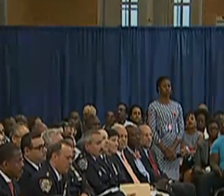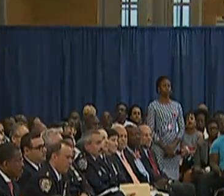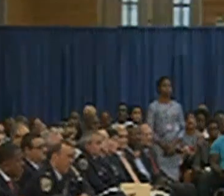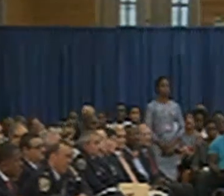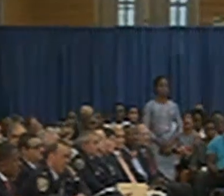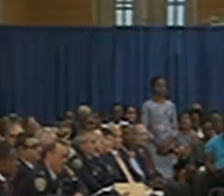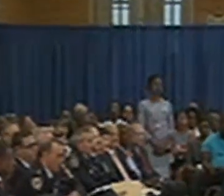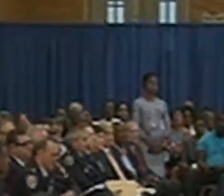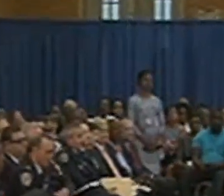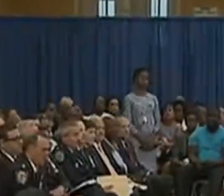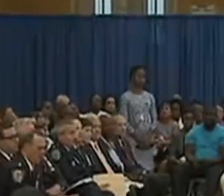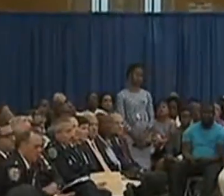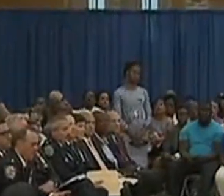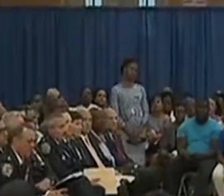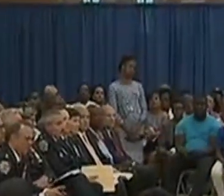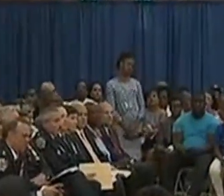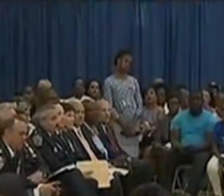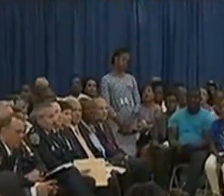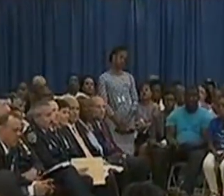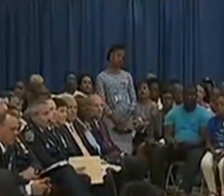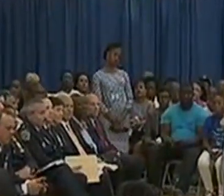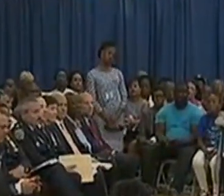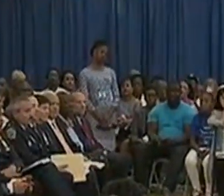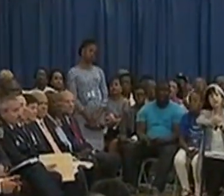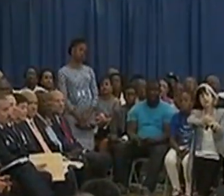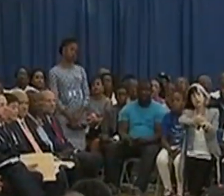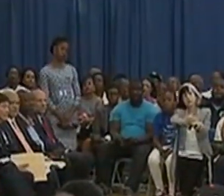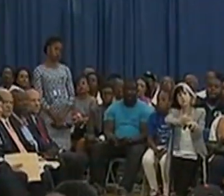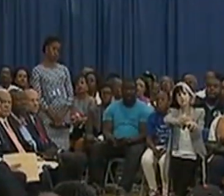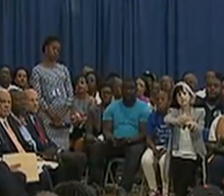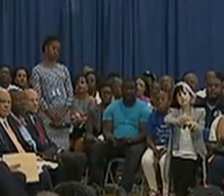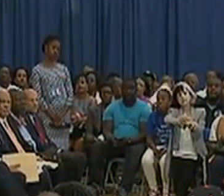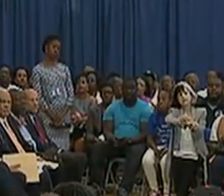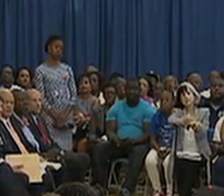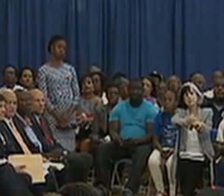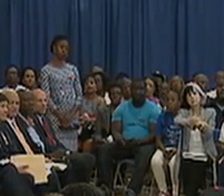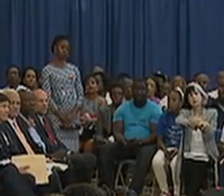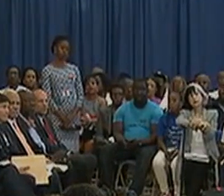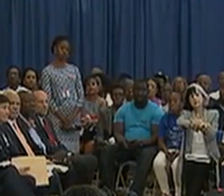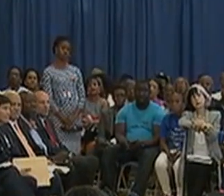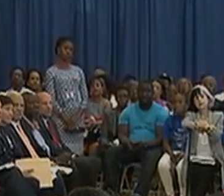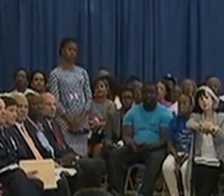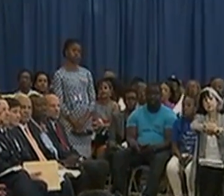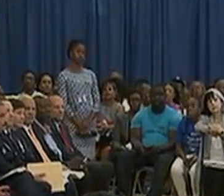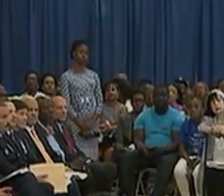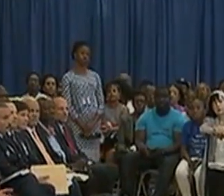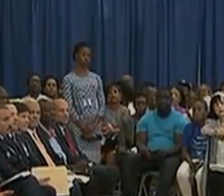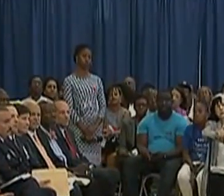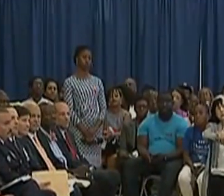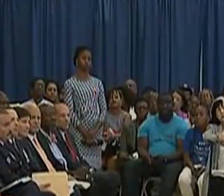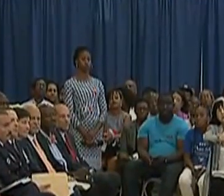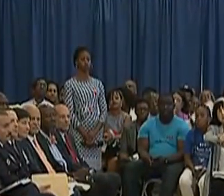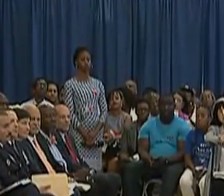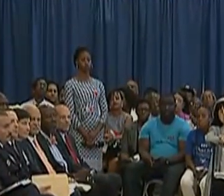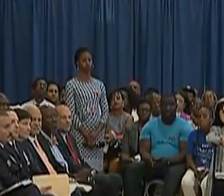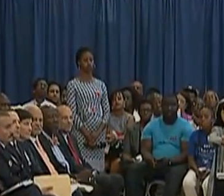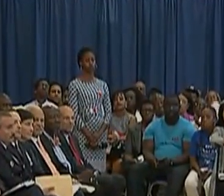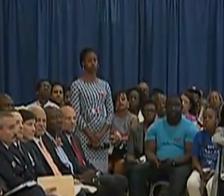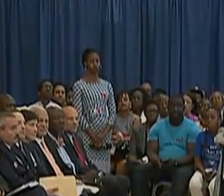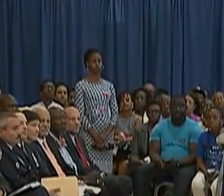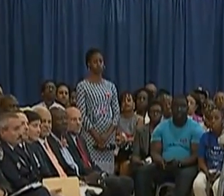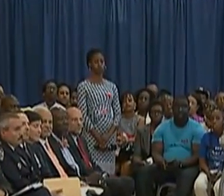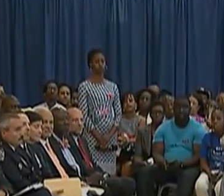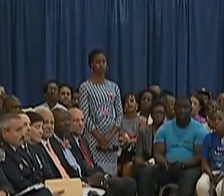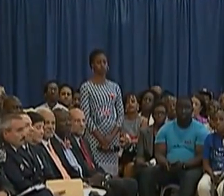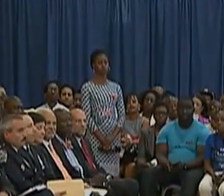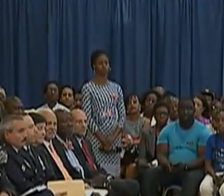a long time. This is a very, very hardworking group of people, a very devoted group of people. And at a town hall meeting, you get an